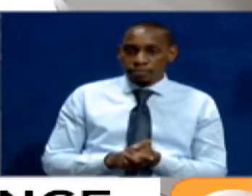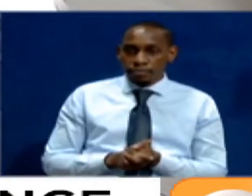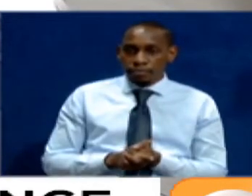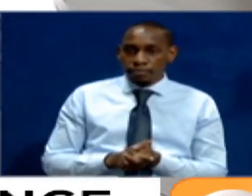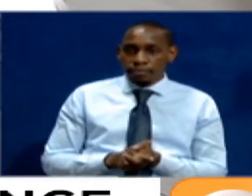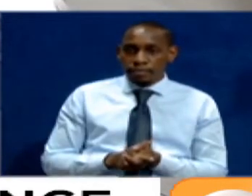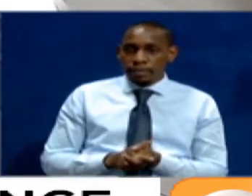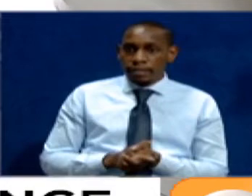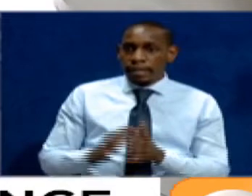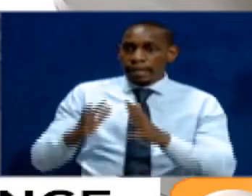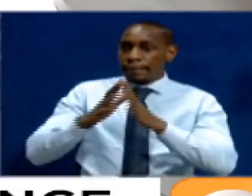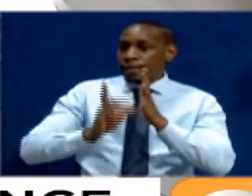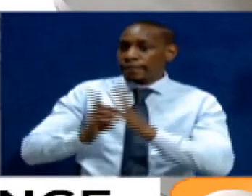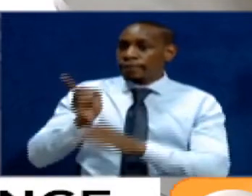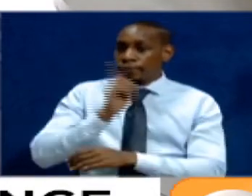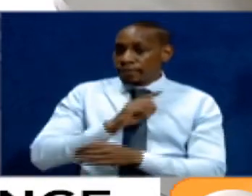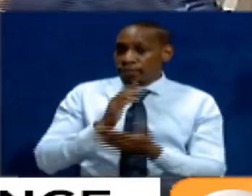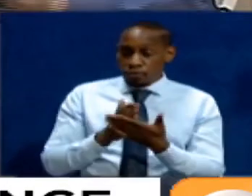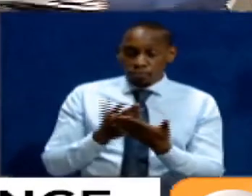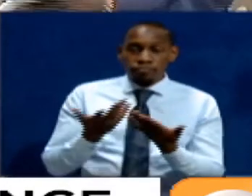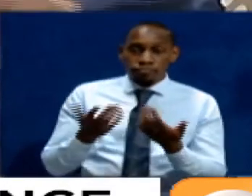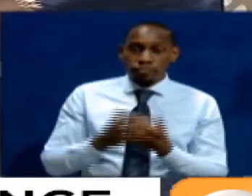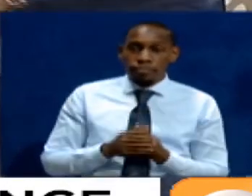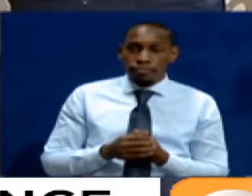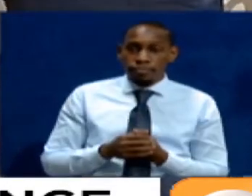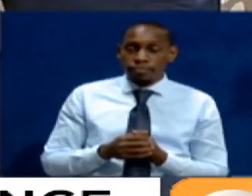the first world.